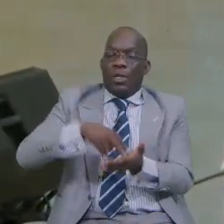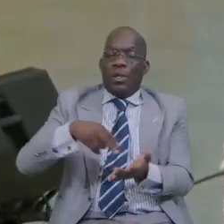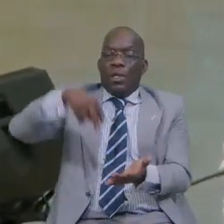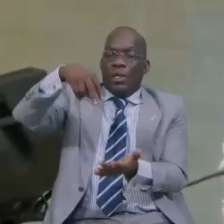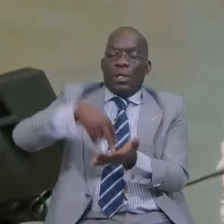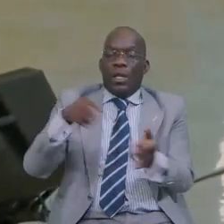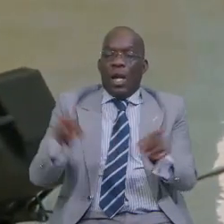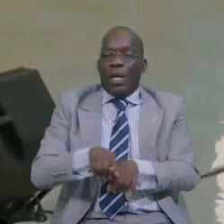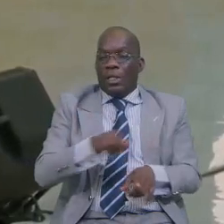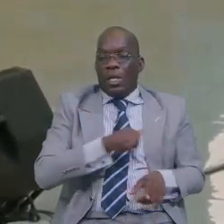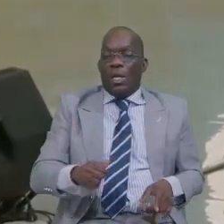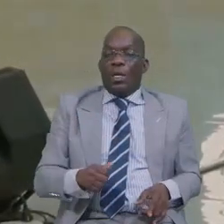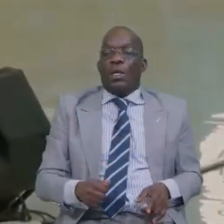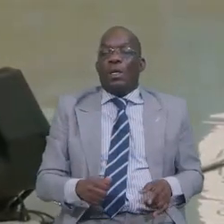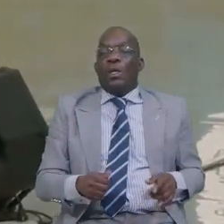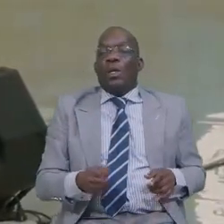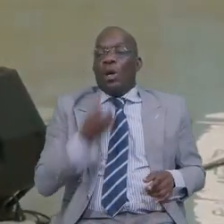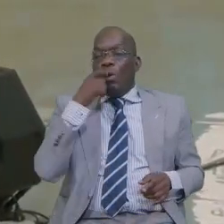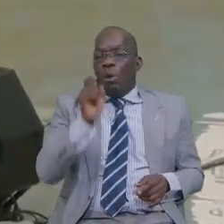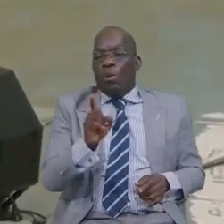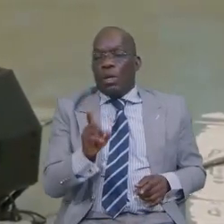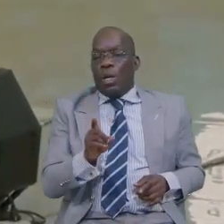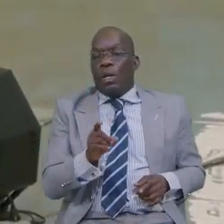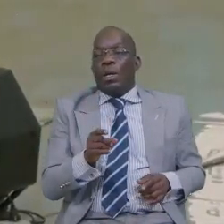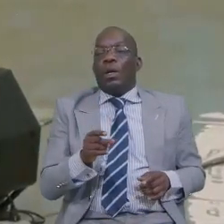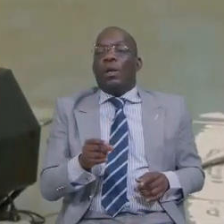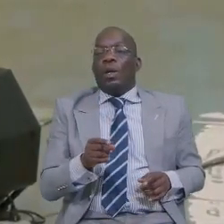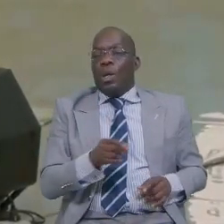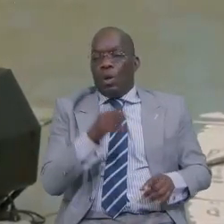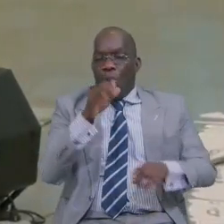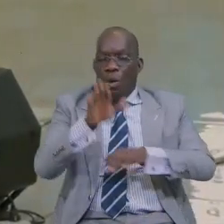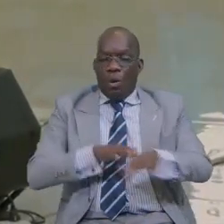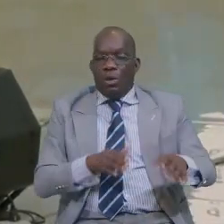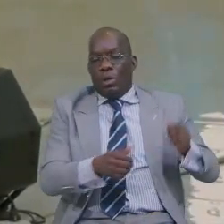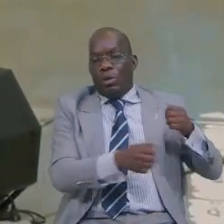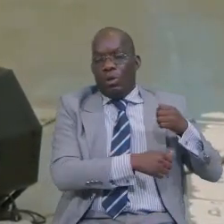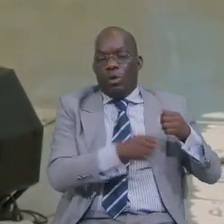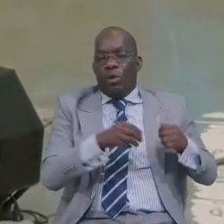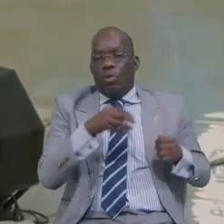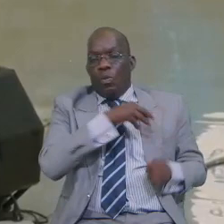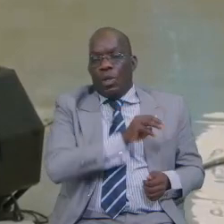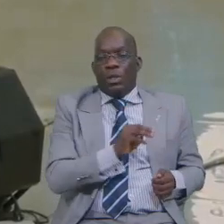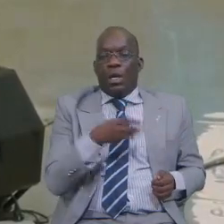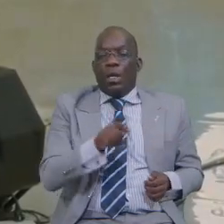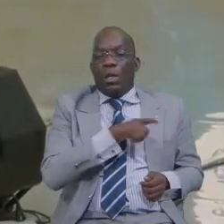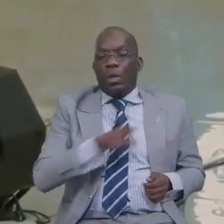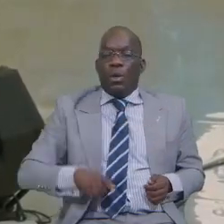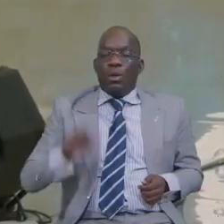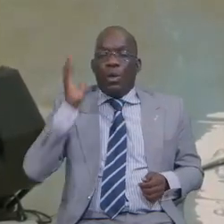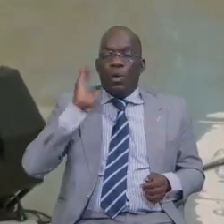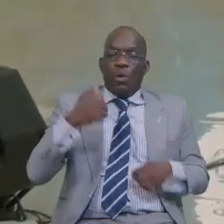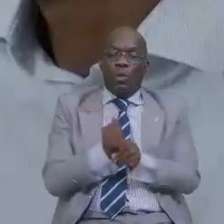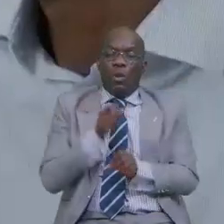minister, commanded, compelled minister, the Lord will make you